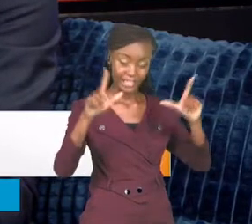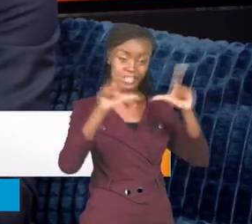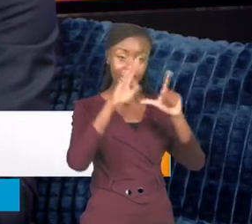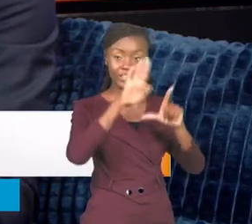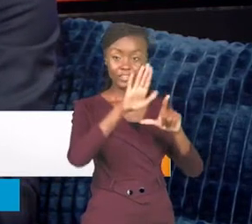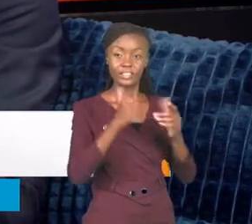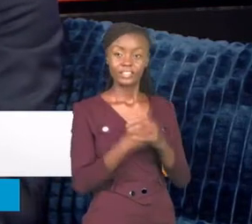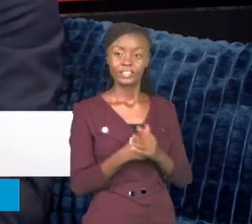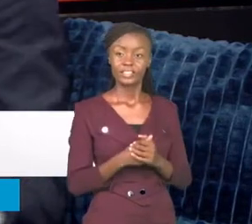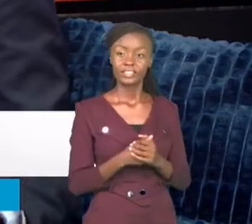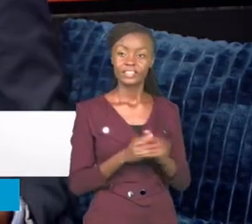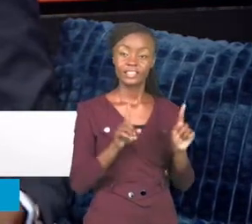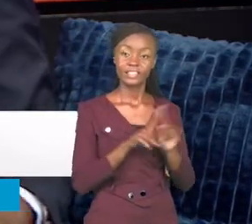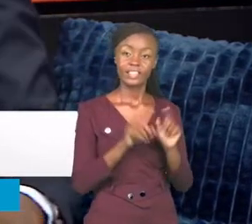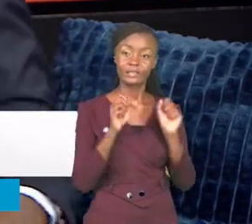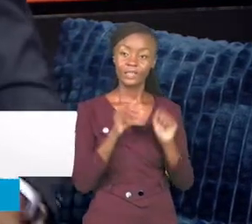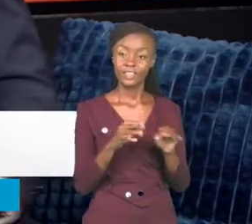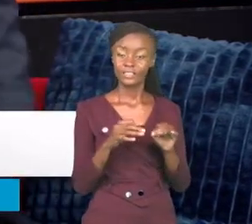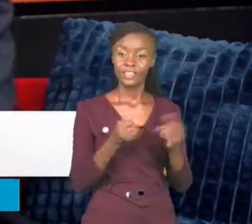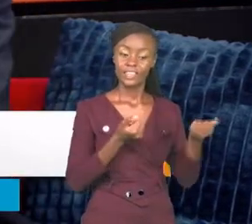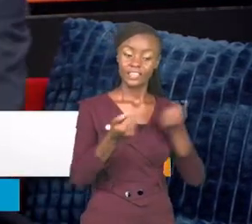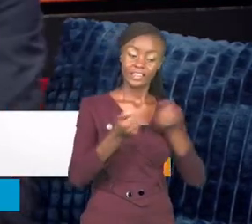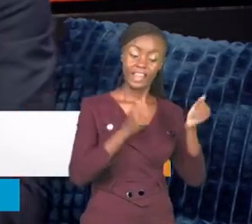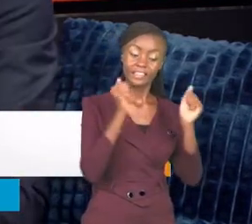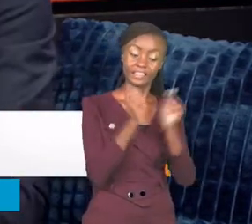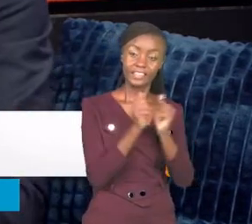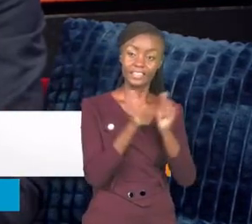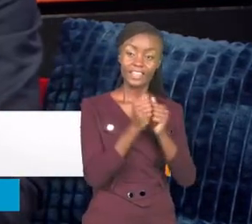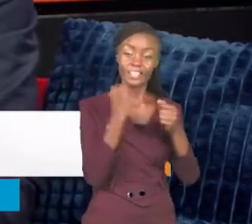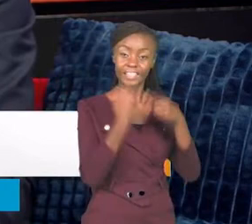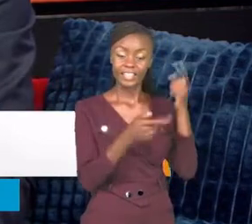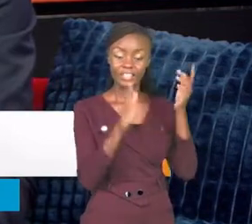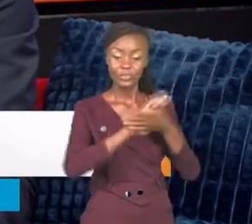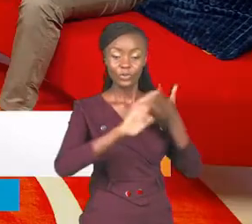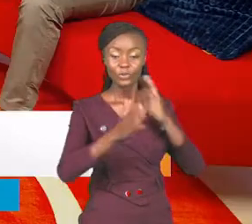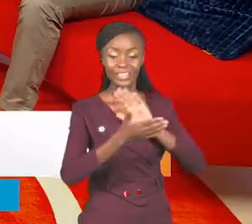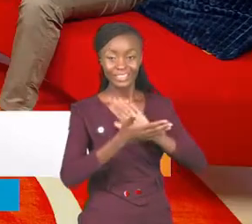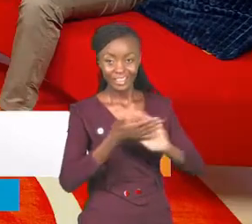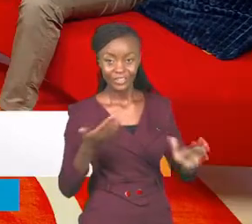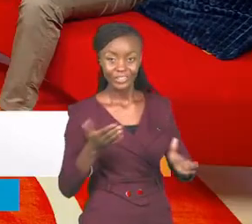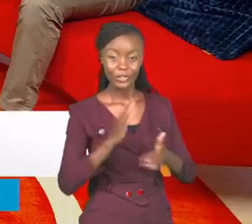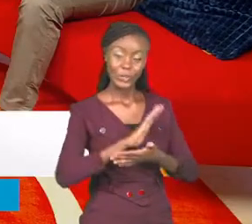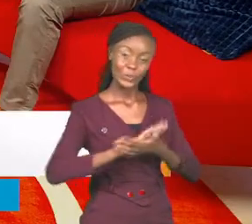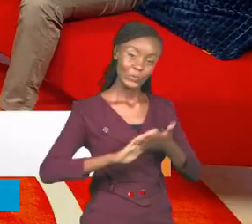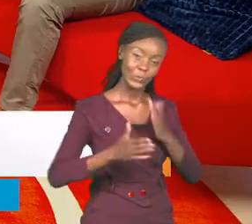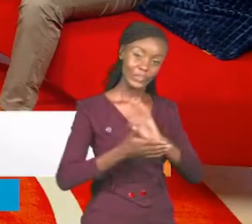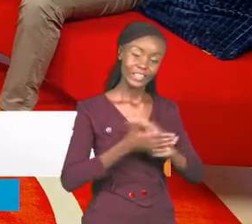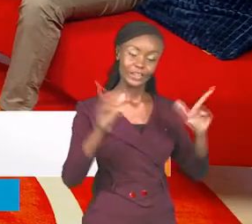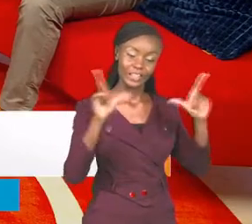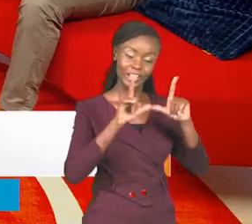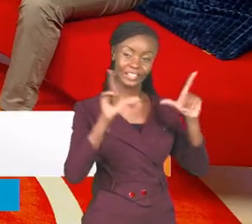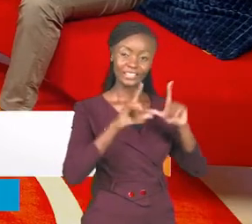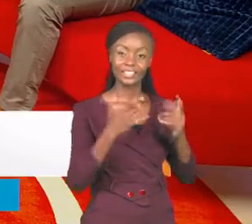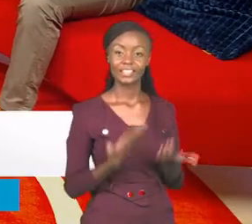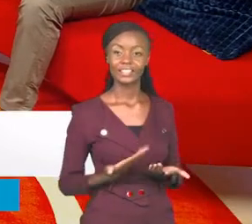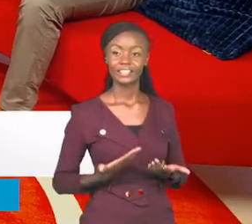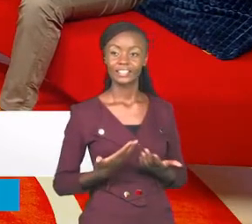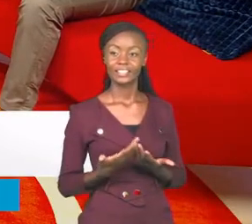Boy, some people have been driving for more than 10 years without licenses. This one's now, you know what will happen to